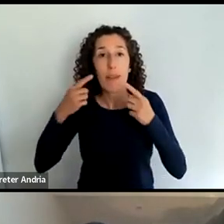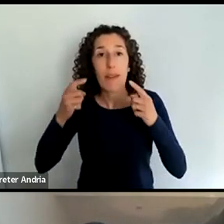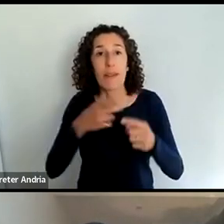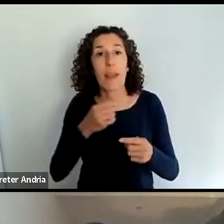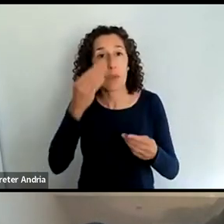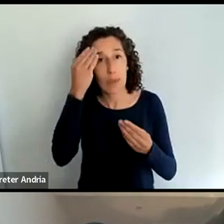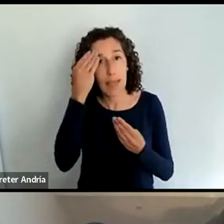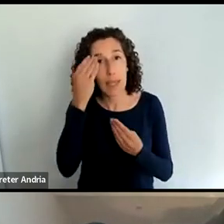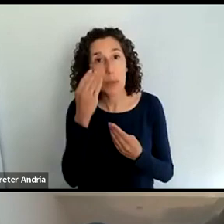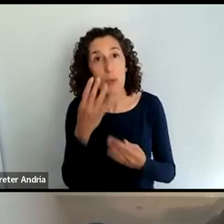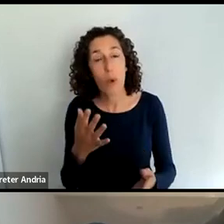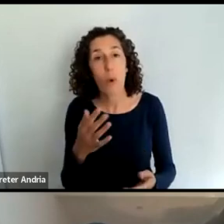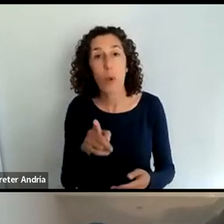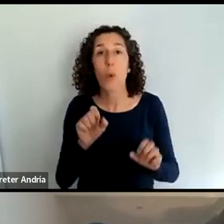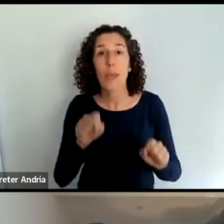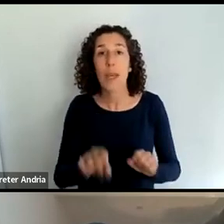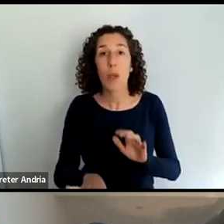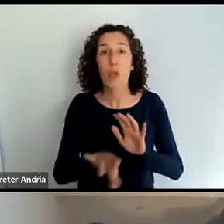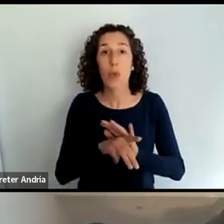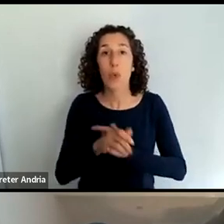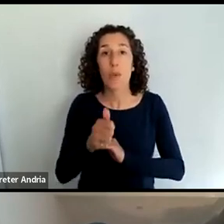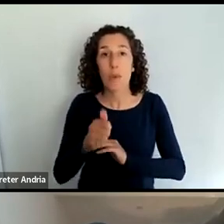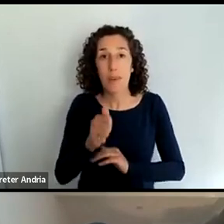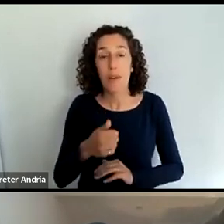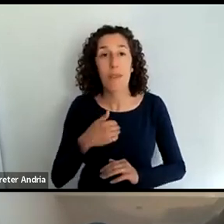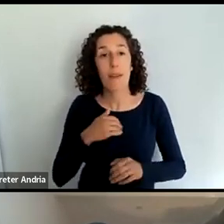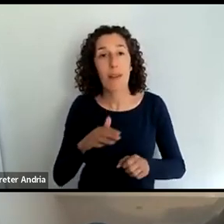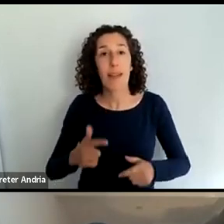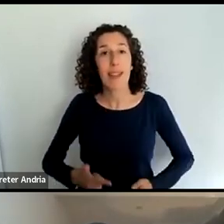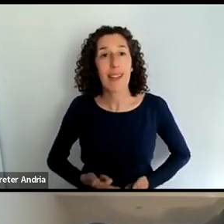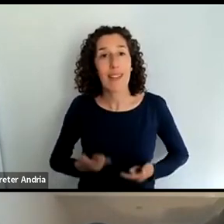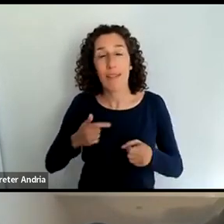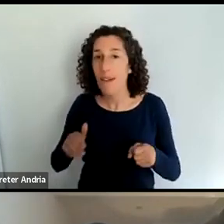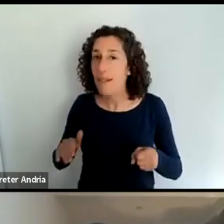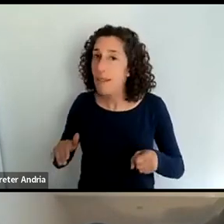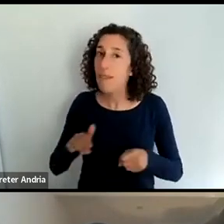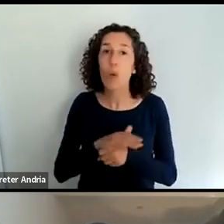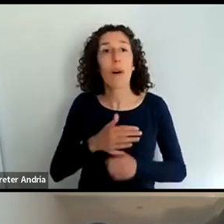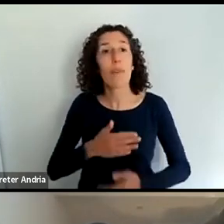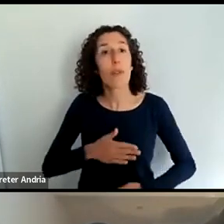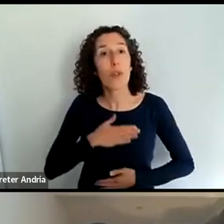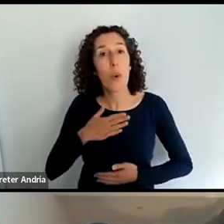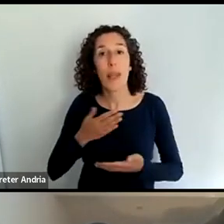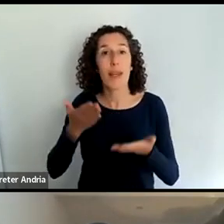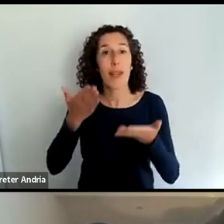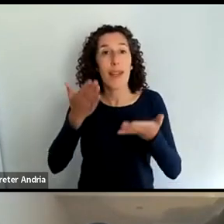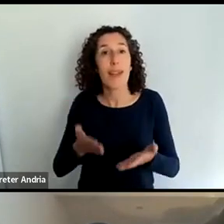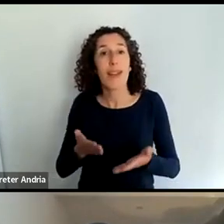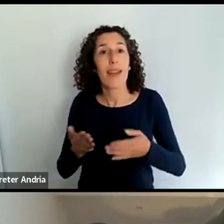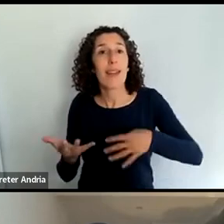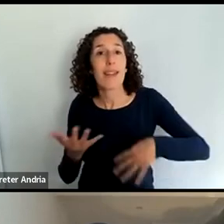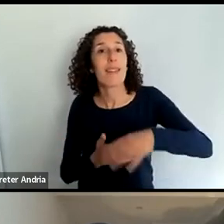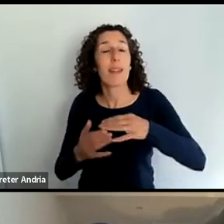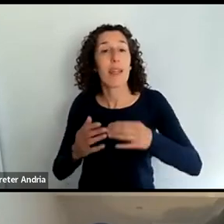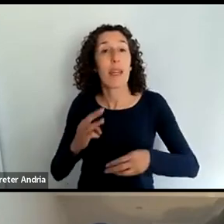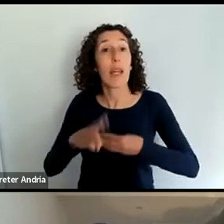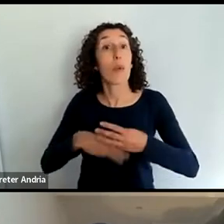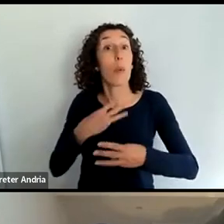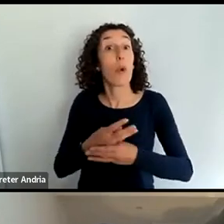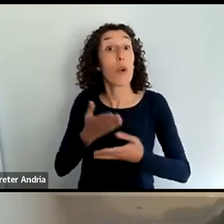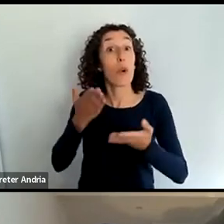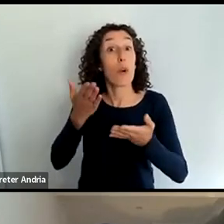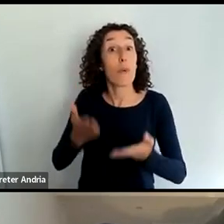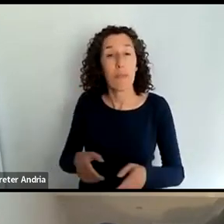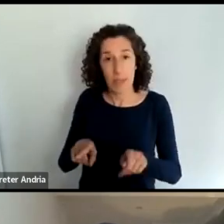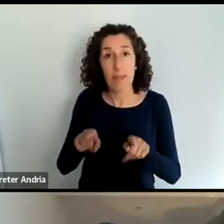joy, of choosing yourself, of being with your friends, and just existing in the world is possible. So I definitely want to bring